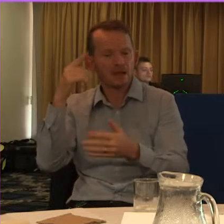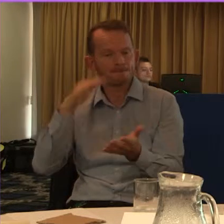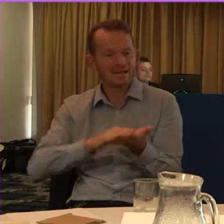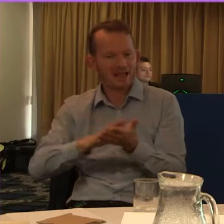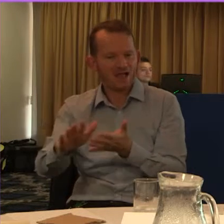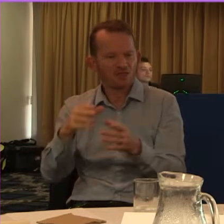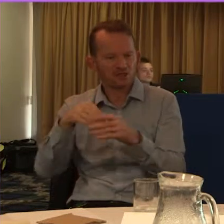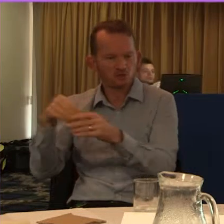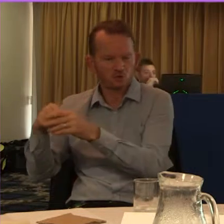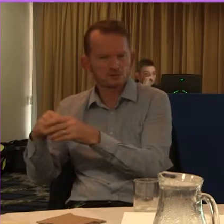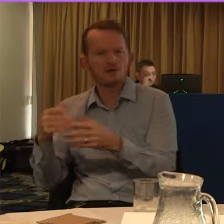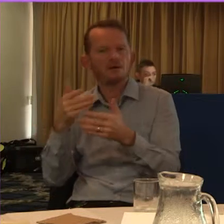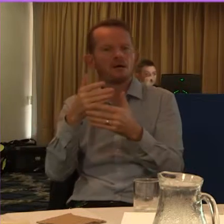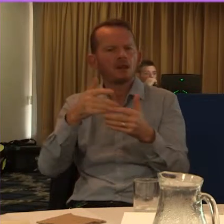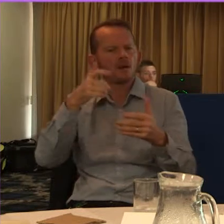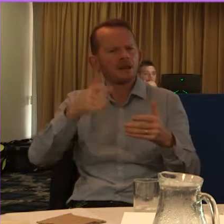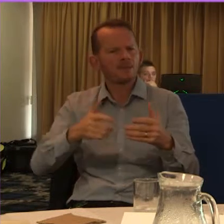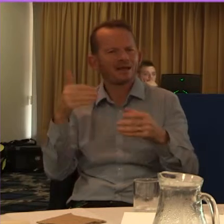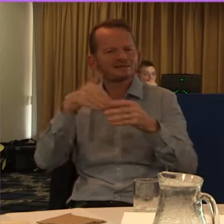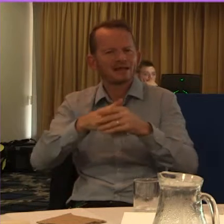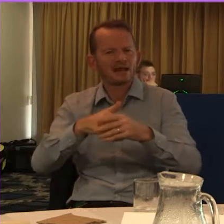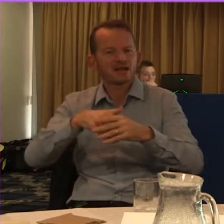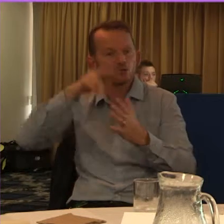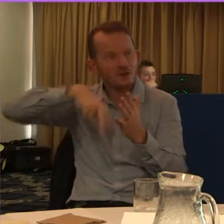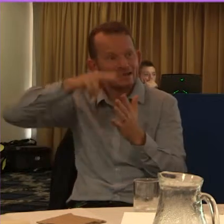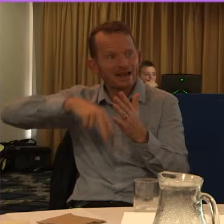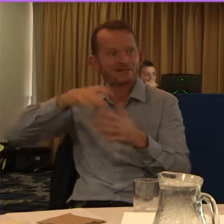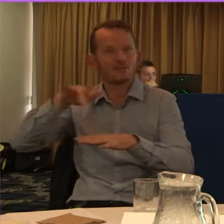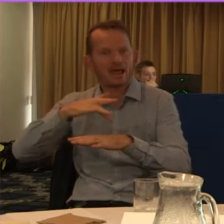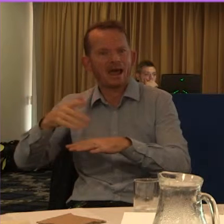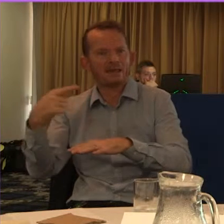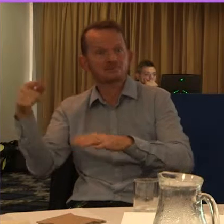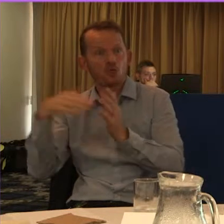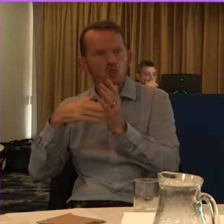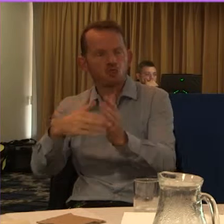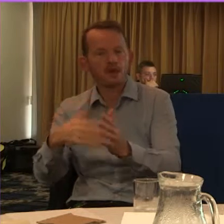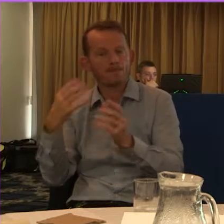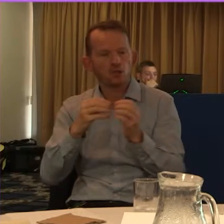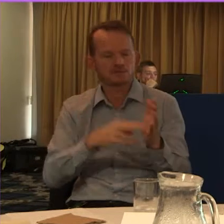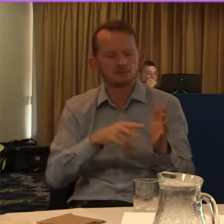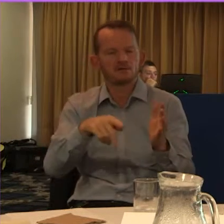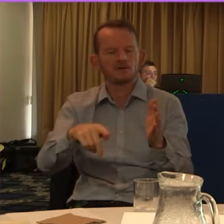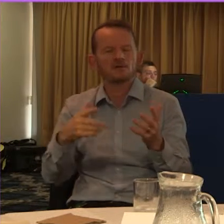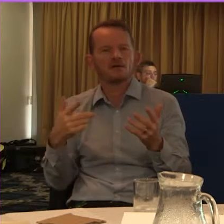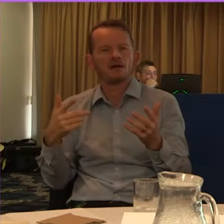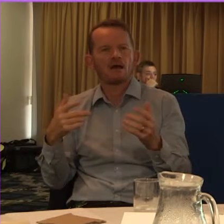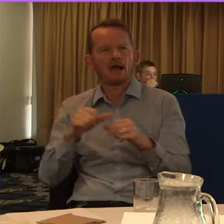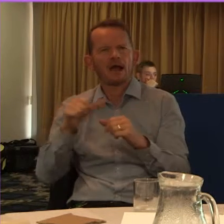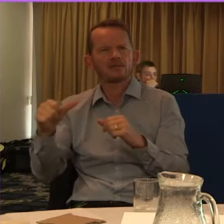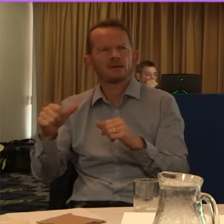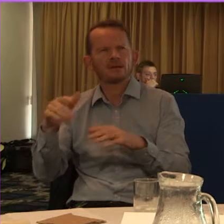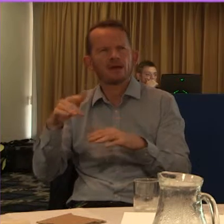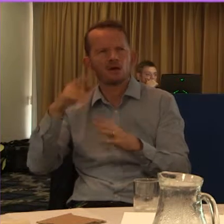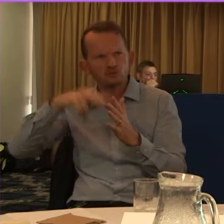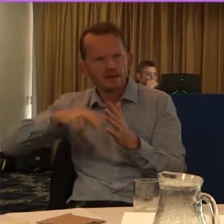And a small group of people attended a play reading in Bolton last month. And following on from this, there'll also be a play reading